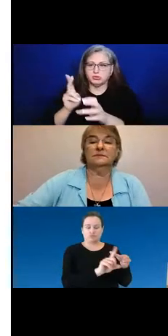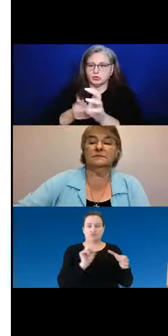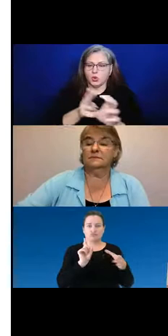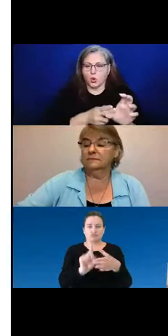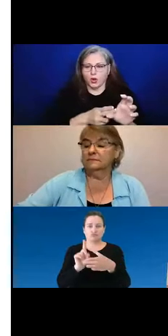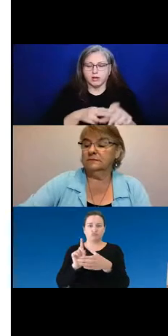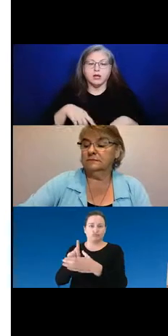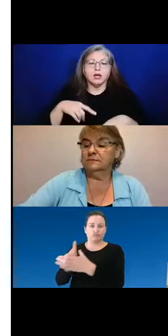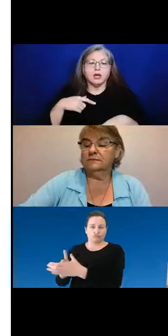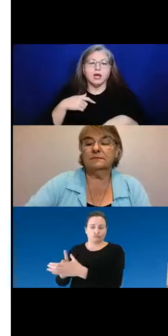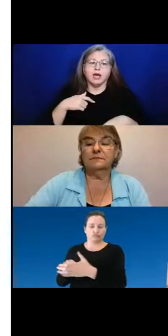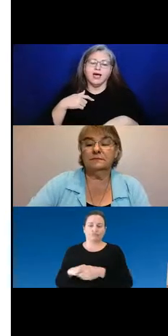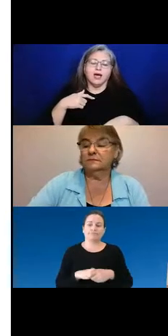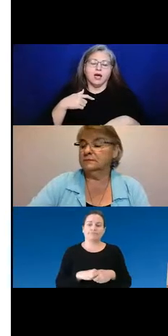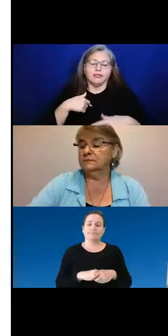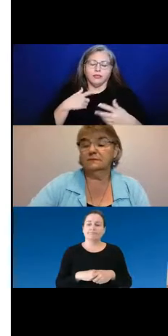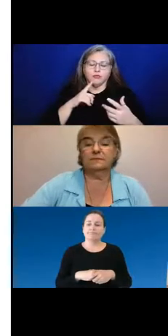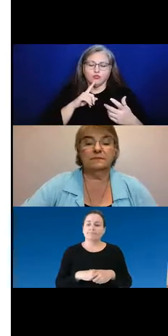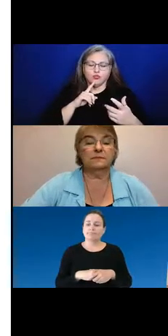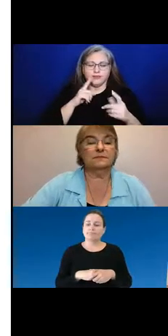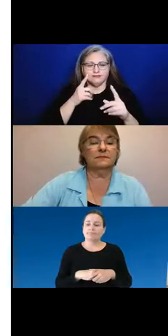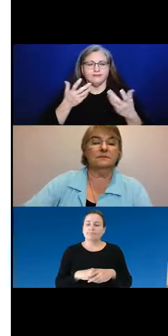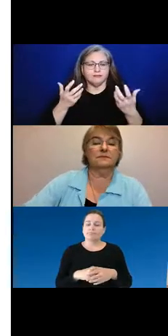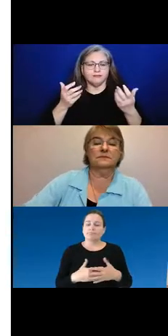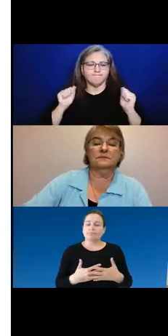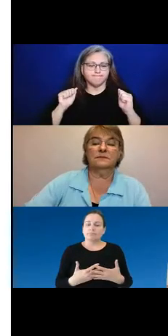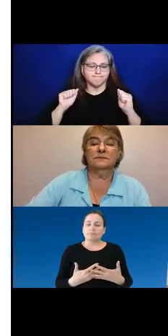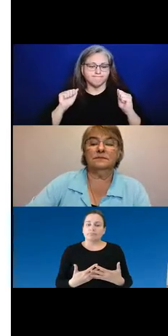We really didn't want to